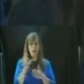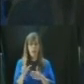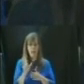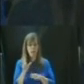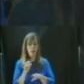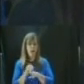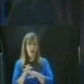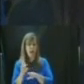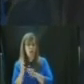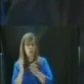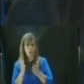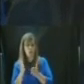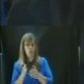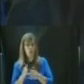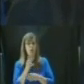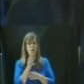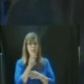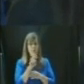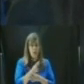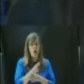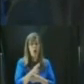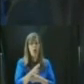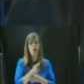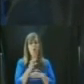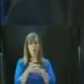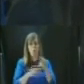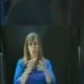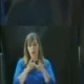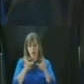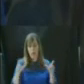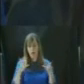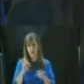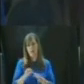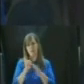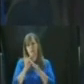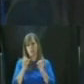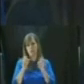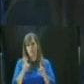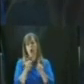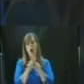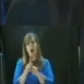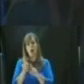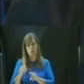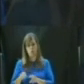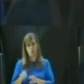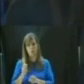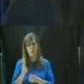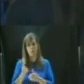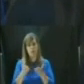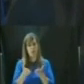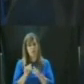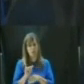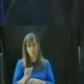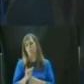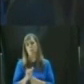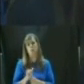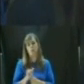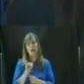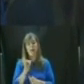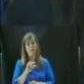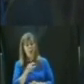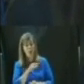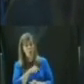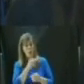counseling services, vocational education, world languages, and special education should also be solicited. So that